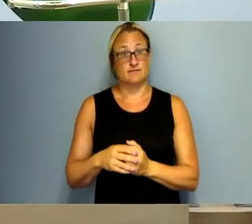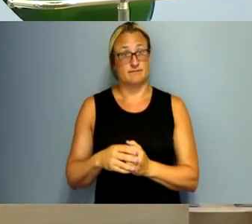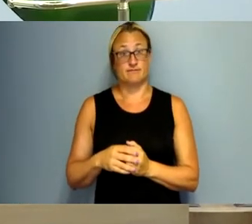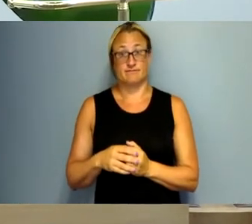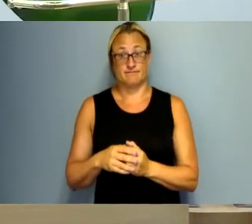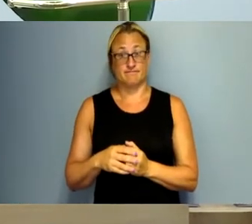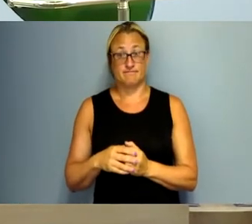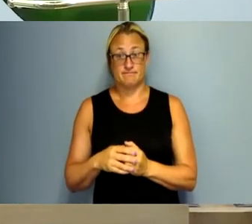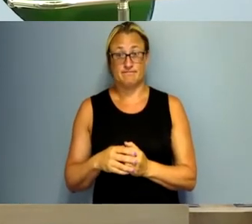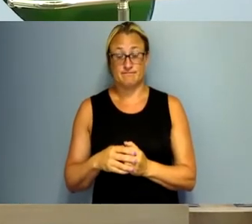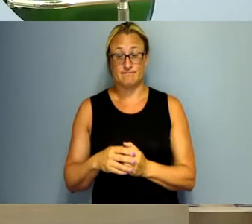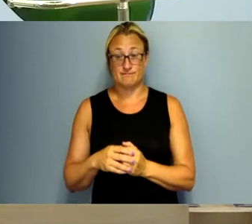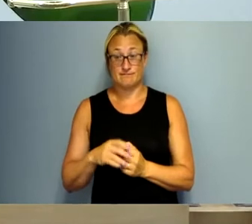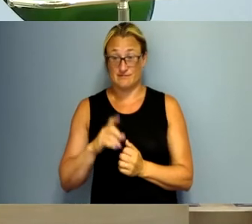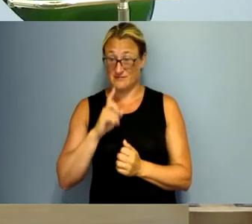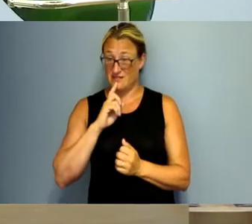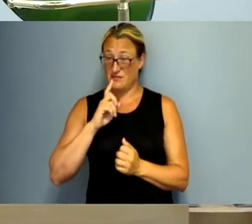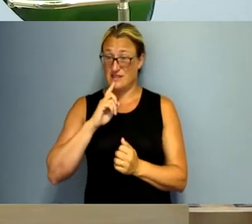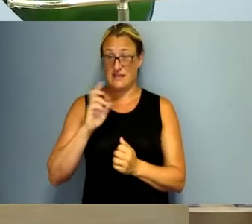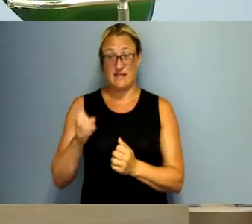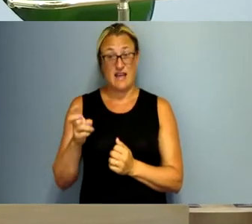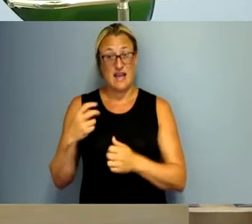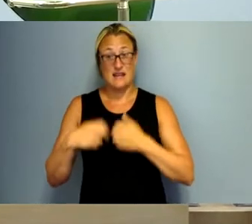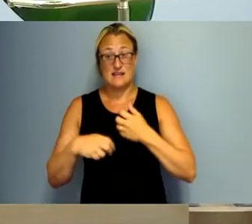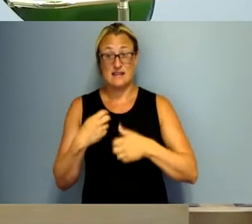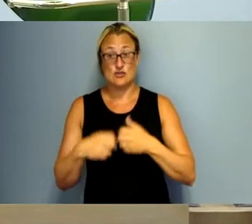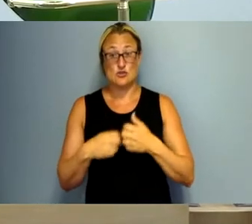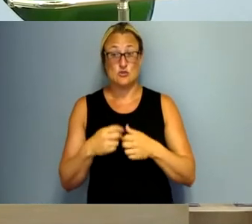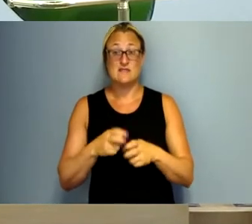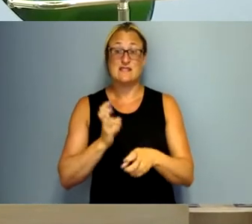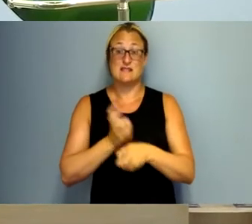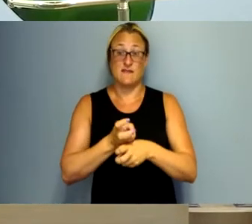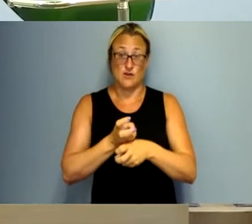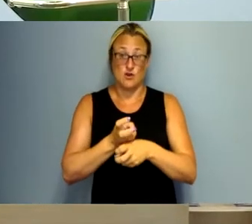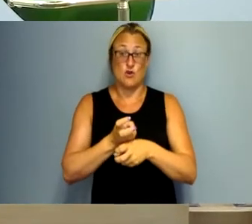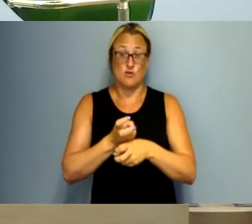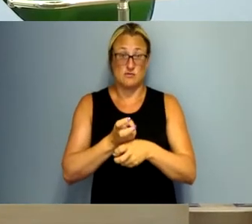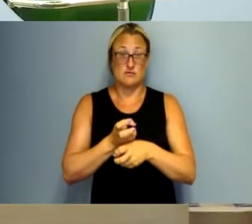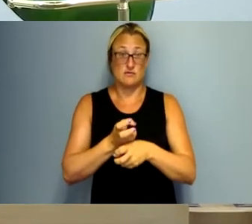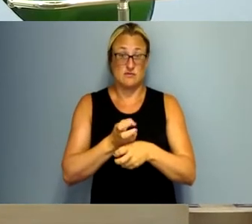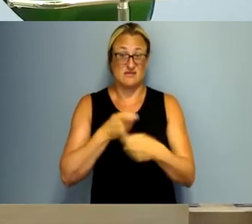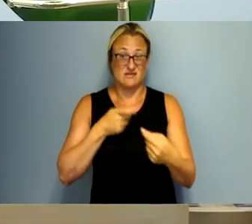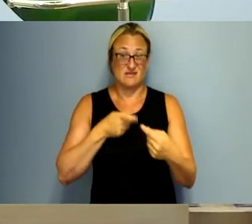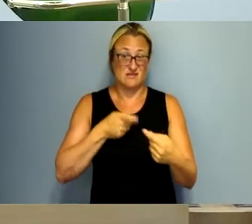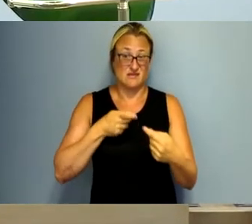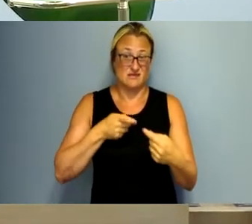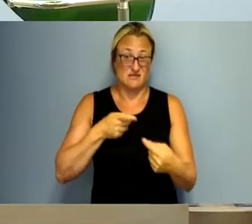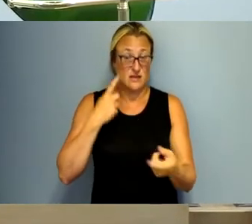really difficult issue to try to come to an agreement on.